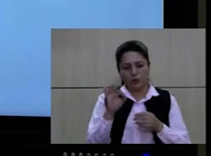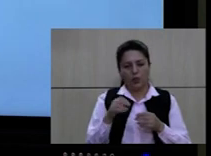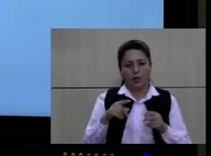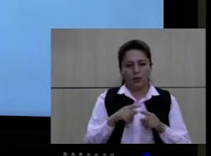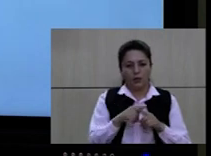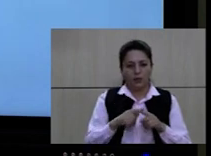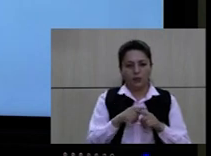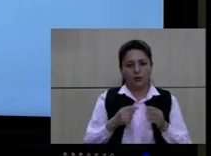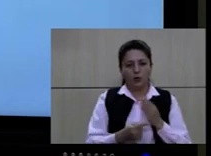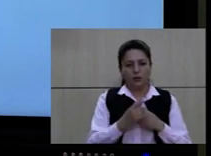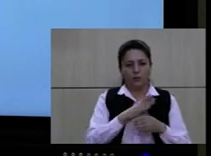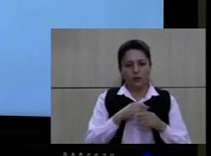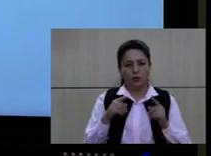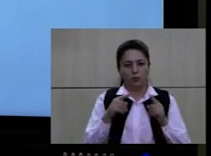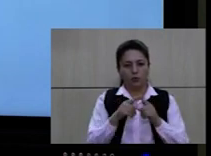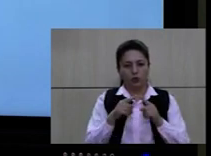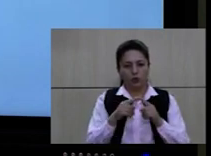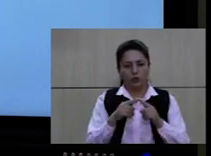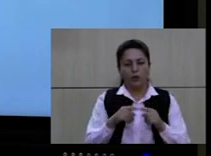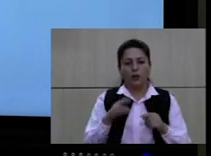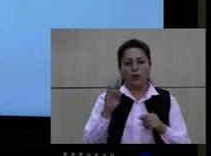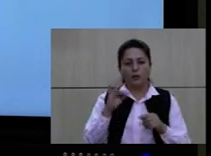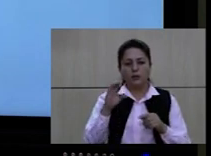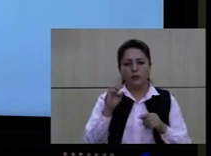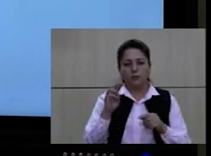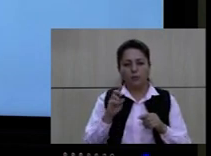kesishidan hosil bo'lgan burchaklarning nisbati